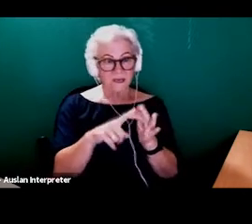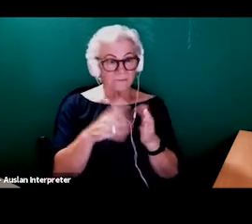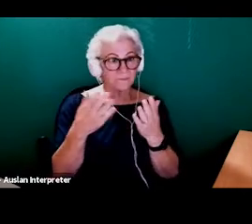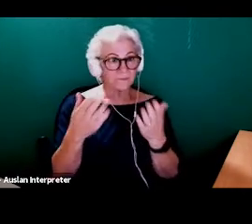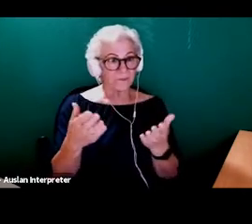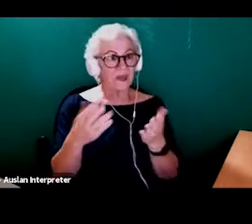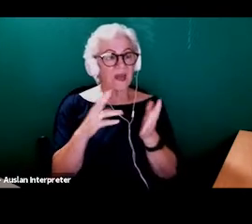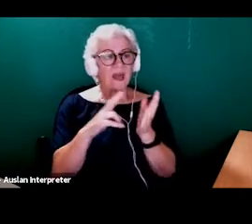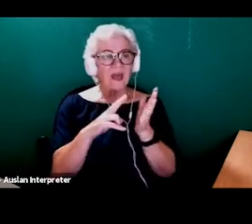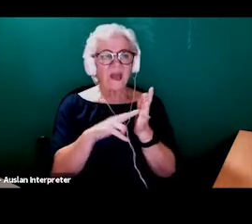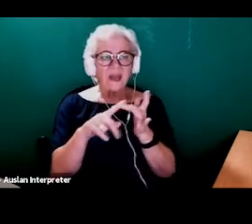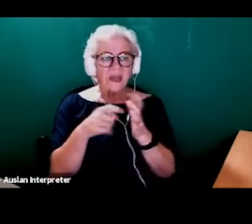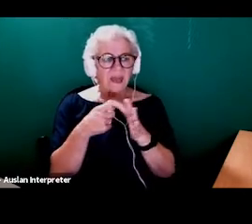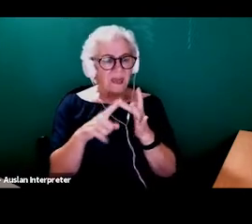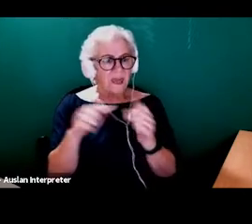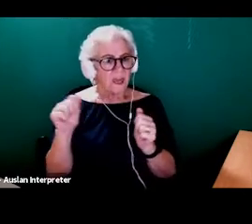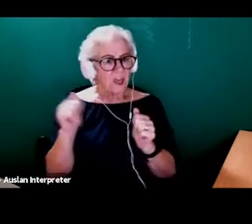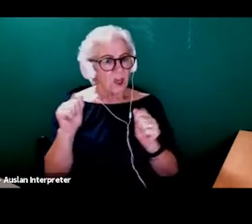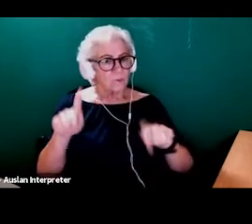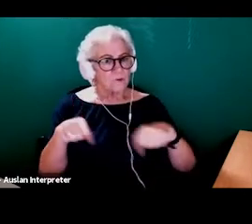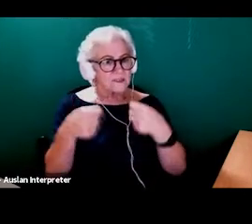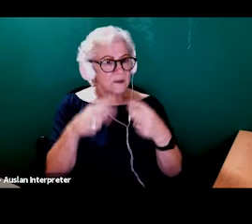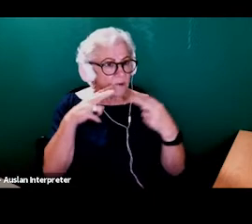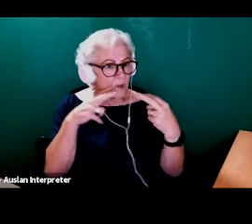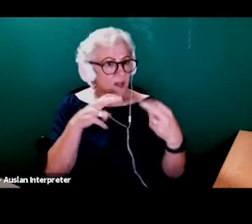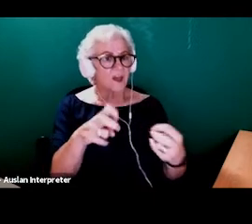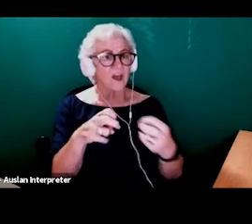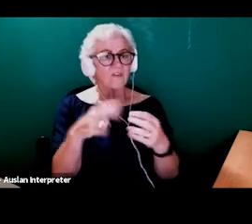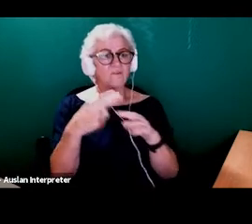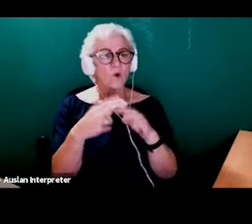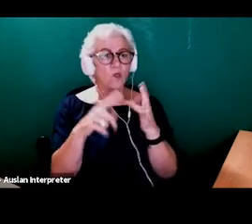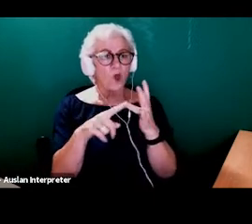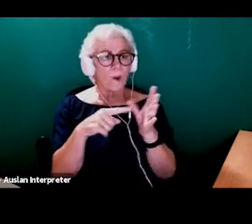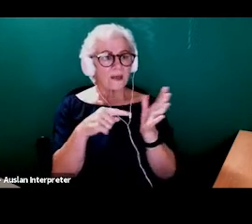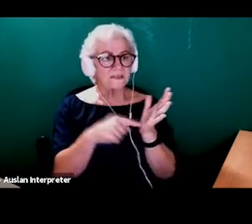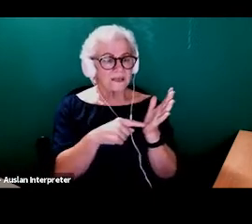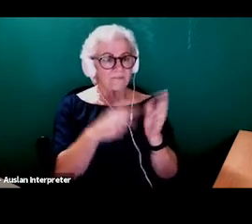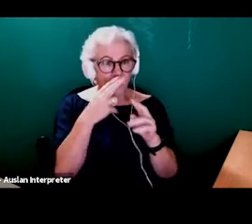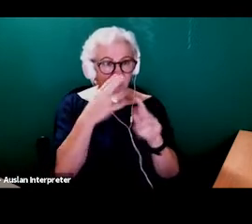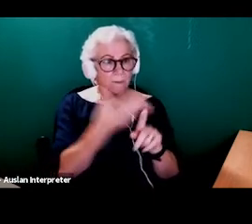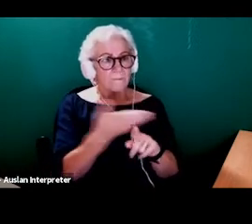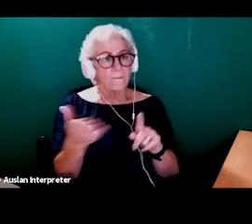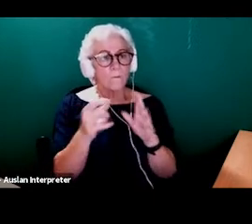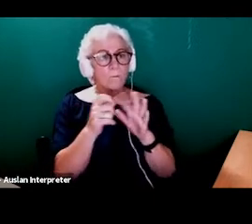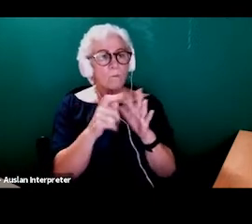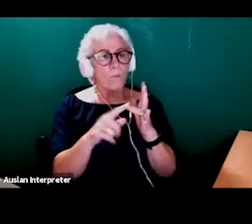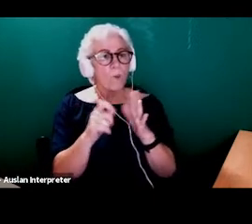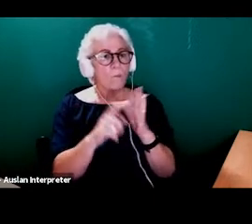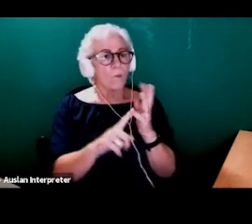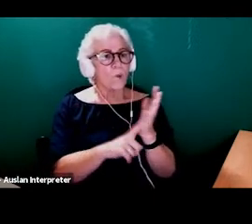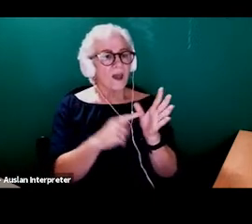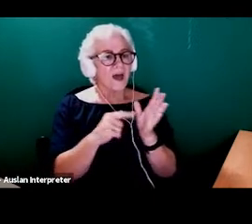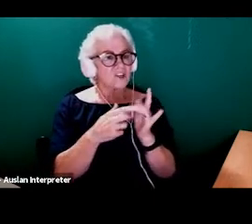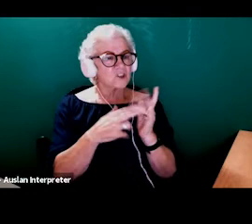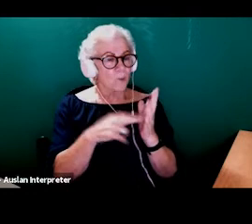Nikki presented on the analysis looking at the OAT prescriber population. We thought this was a really important piece of work